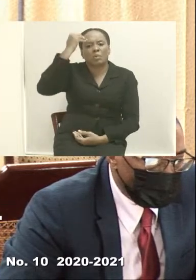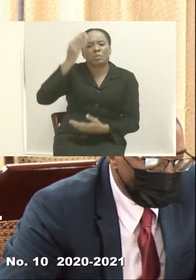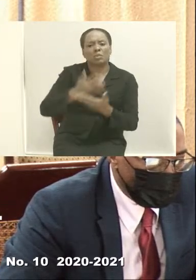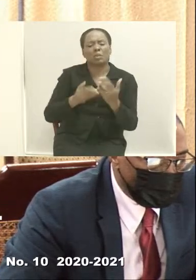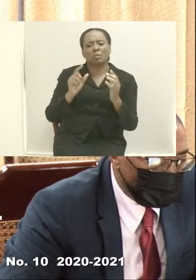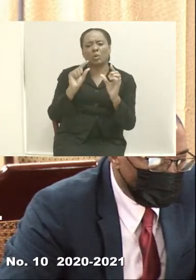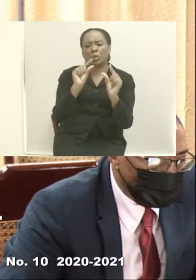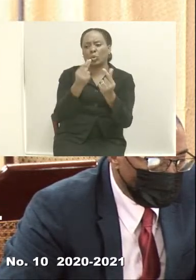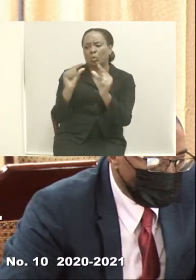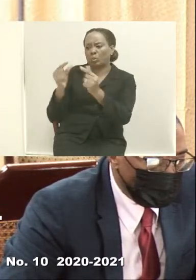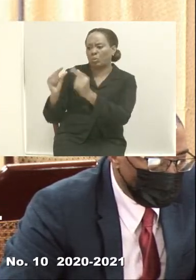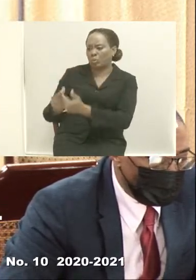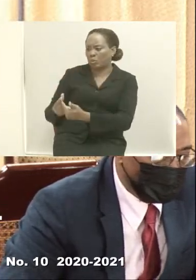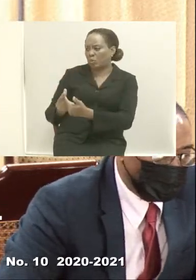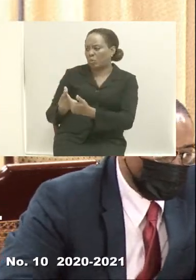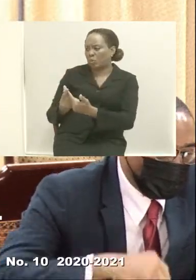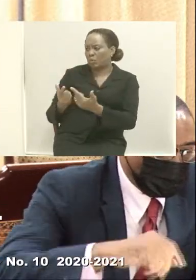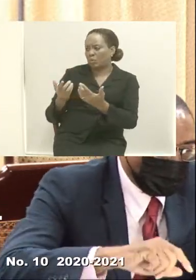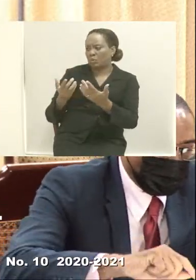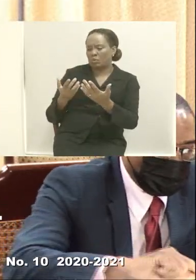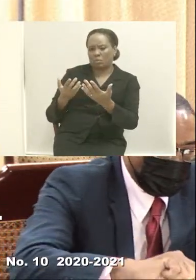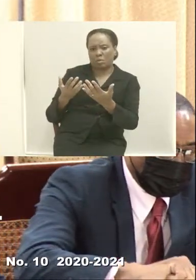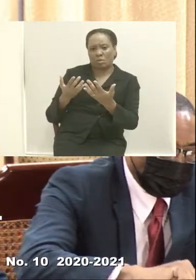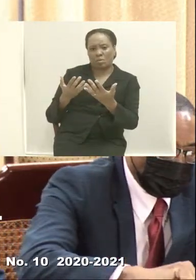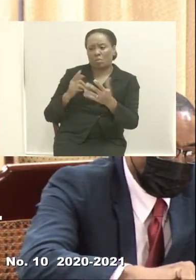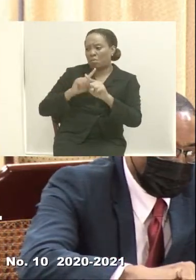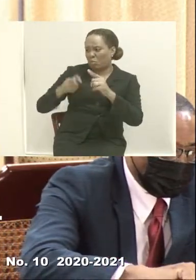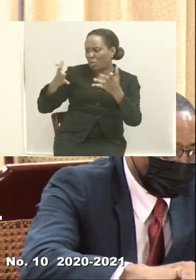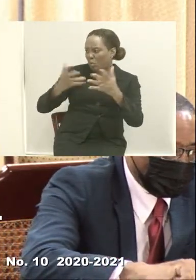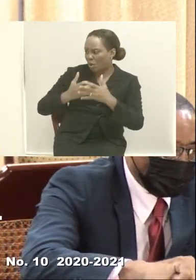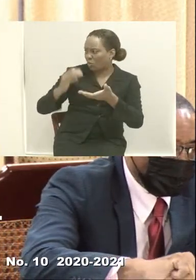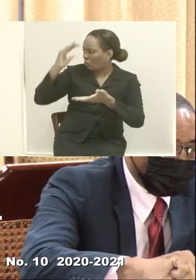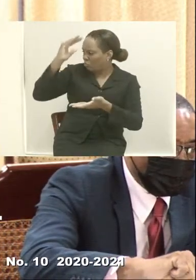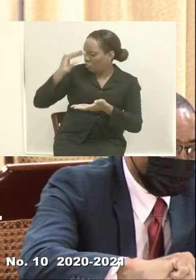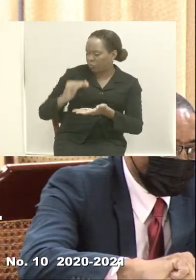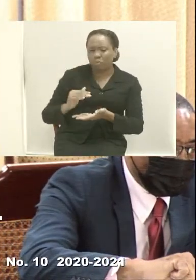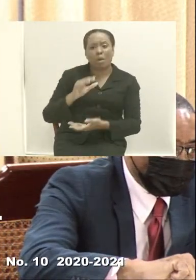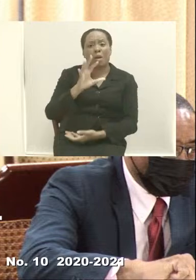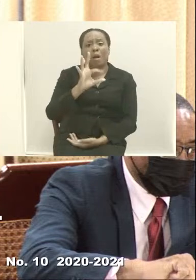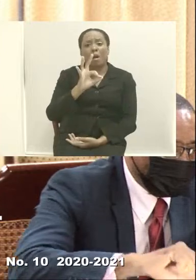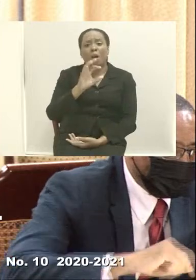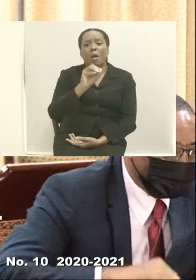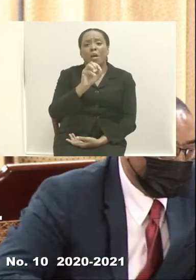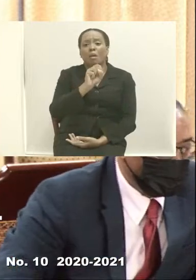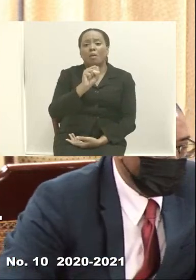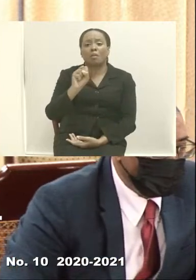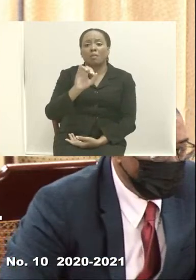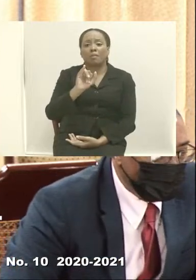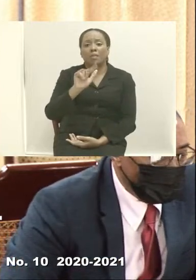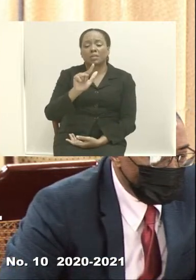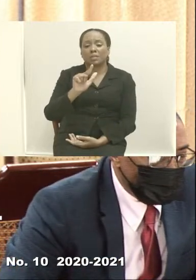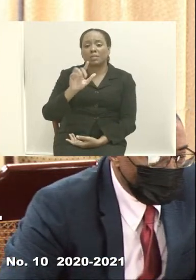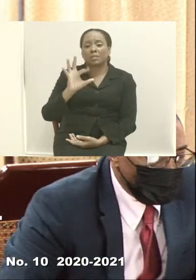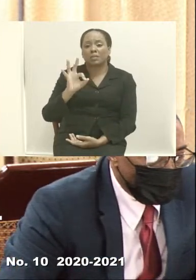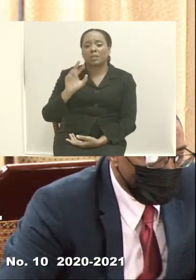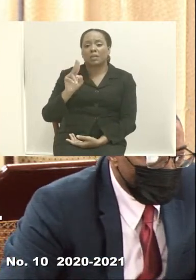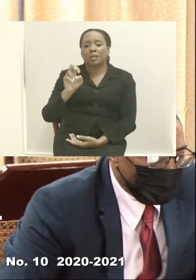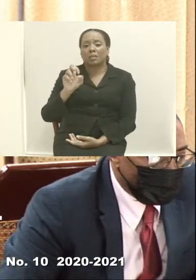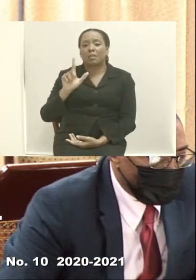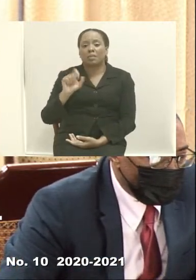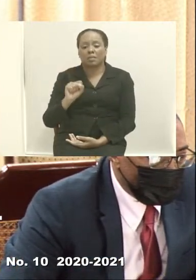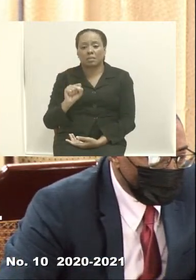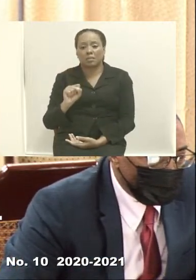Barbados, so that we can reduce that dependency on fossil fuels and really create a platform for renewable energies in